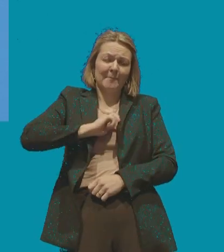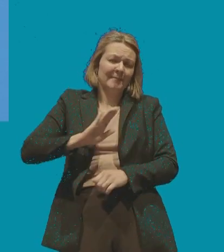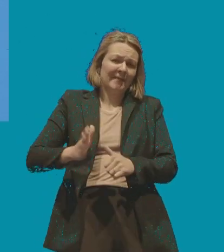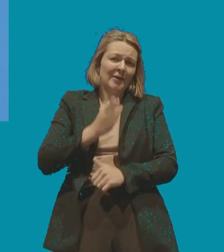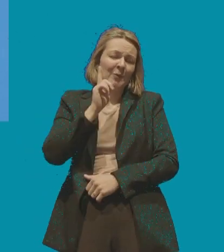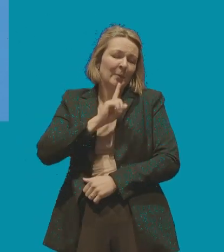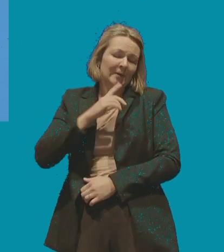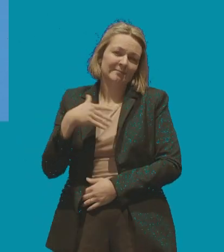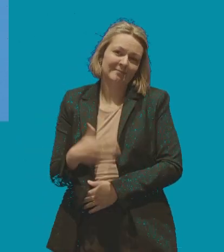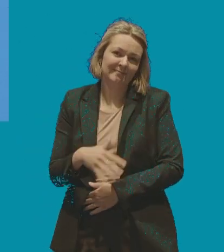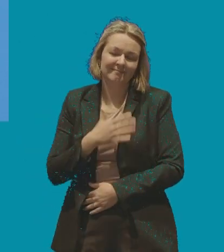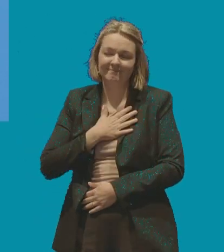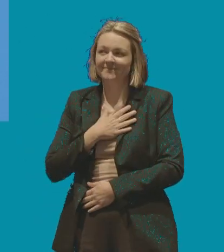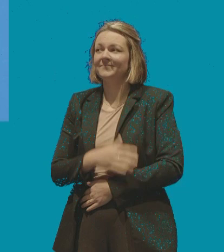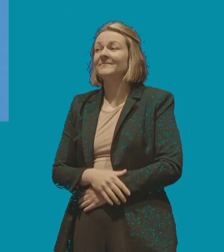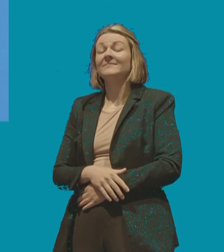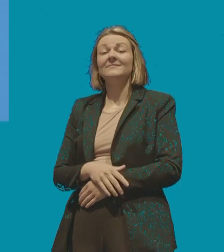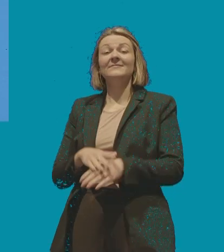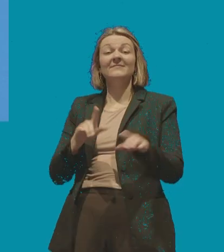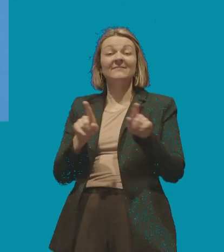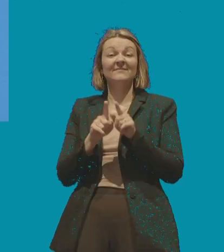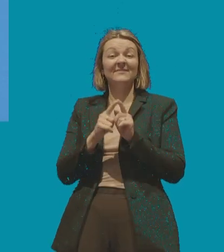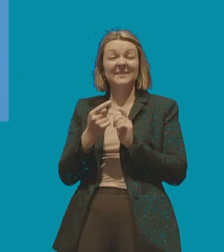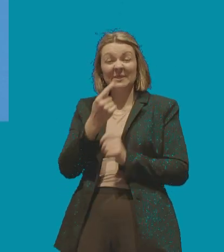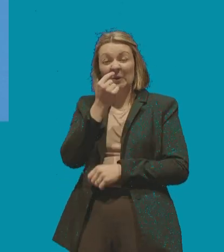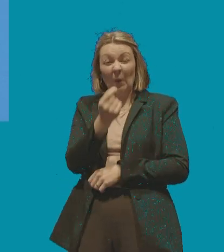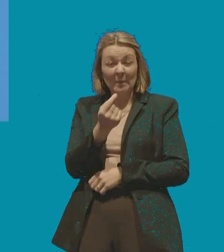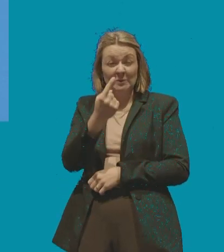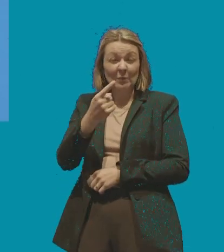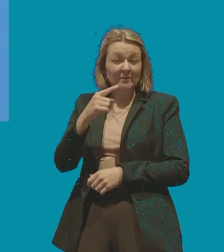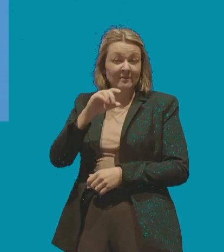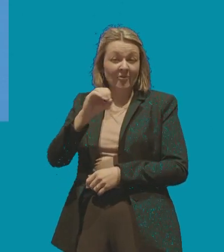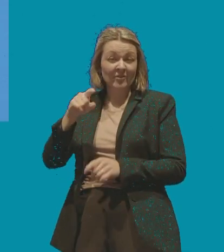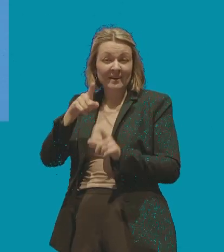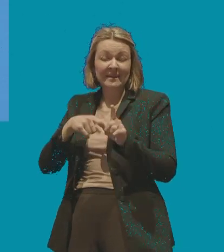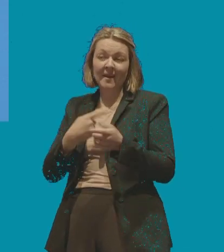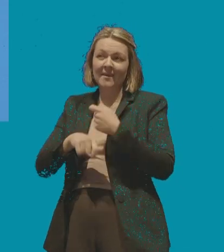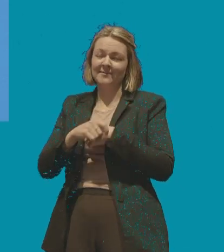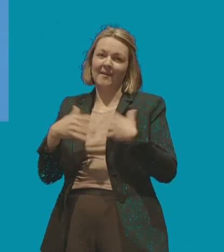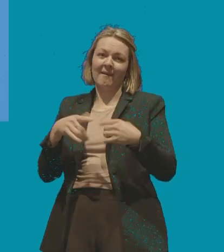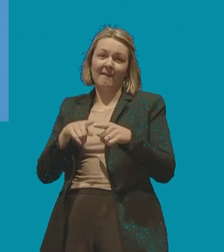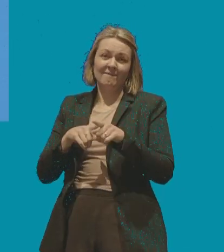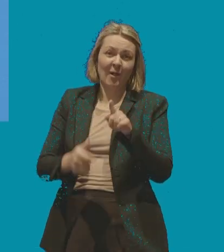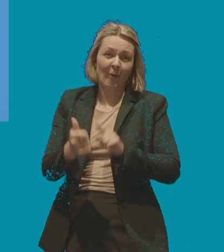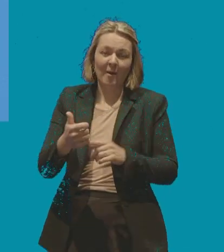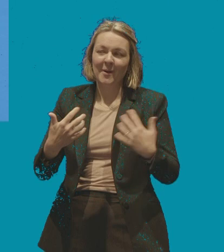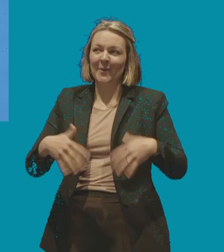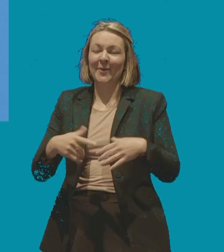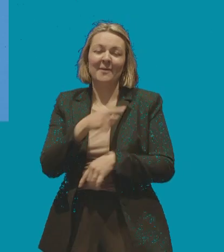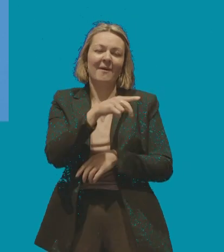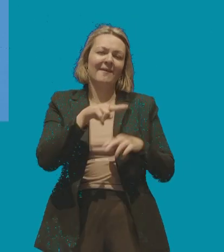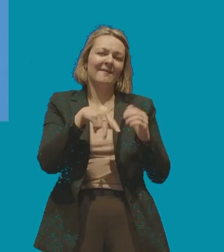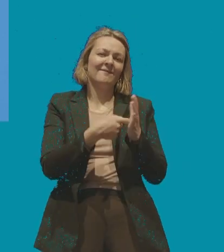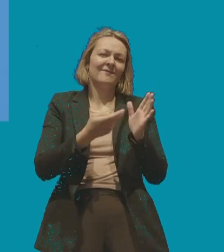Now, after nearly a quarter of a century, Mark Savotka was always going to be an incredibly hard act to follow. But Fran, I think you've done PCS and our